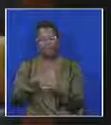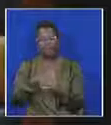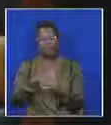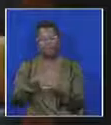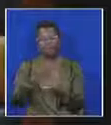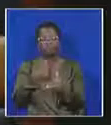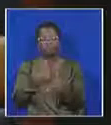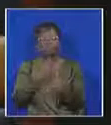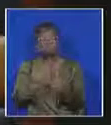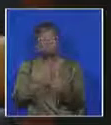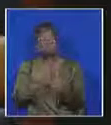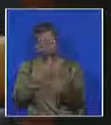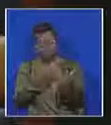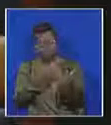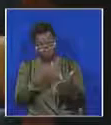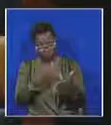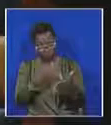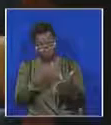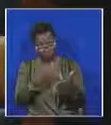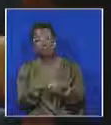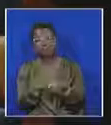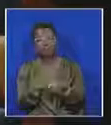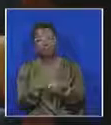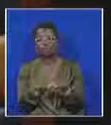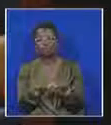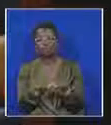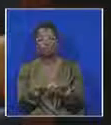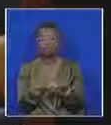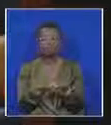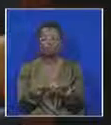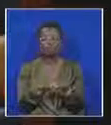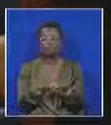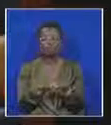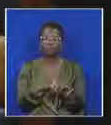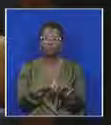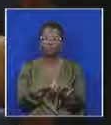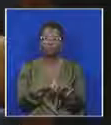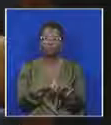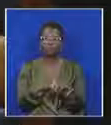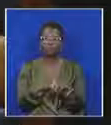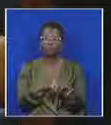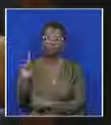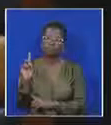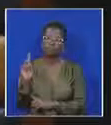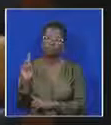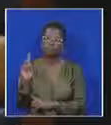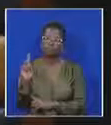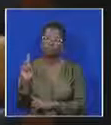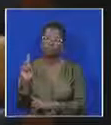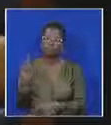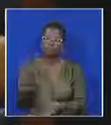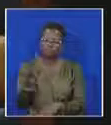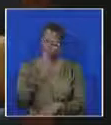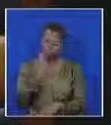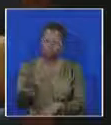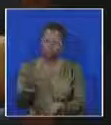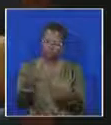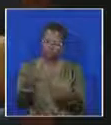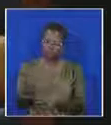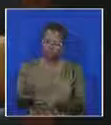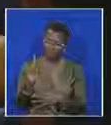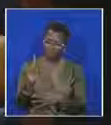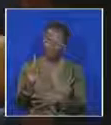I restricted him to continue. And now we honourable come to Honourable... Honourable